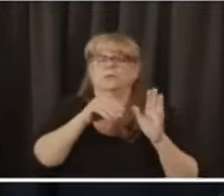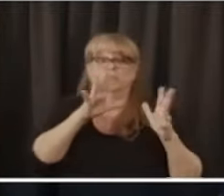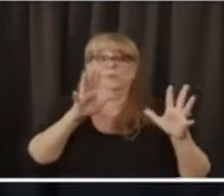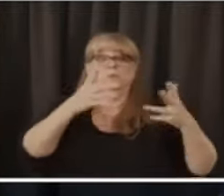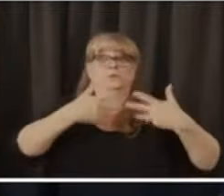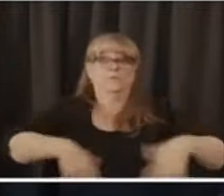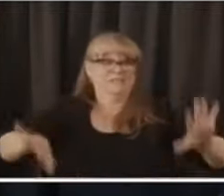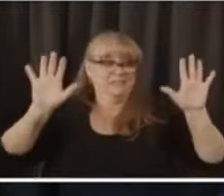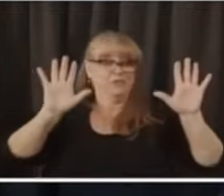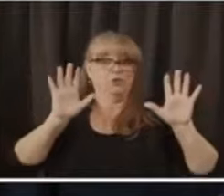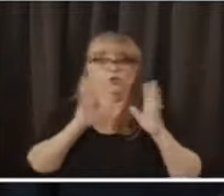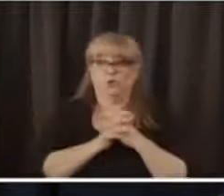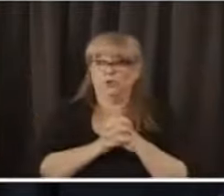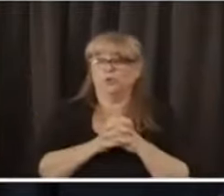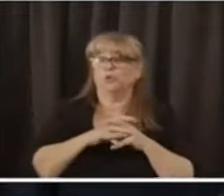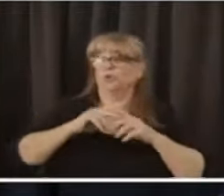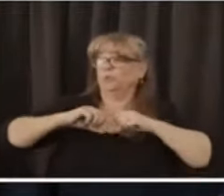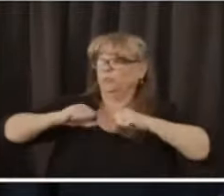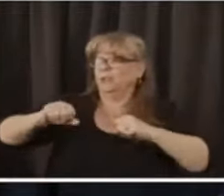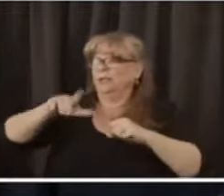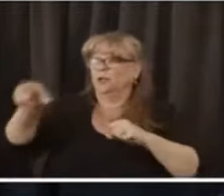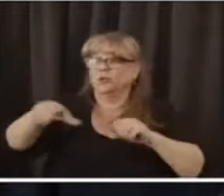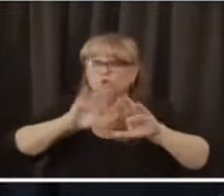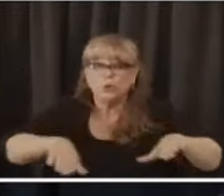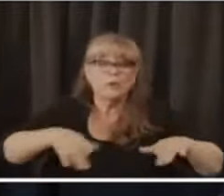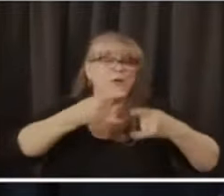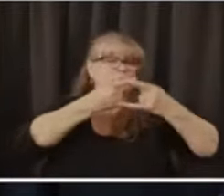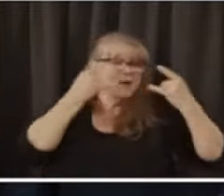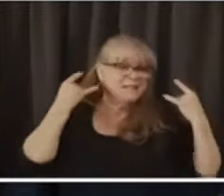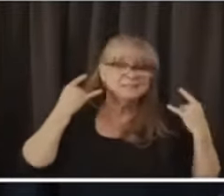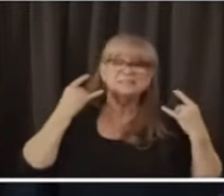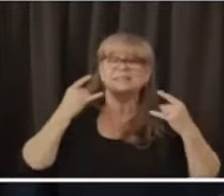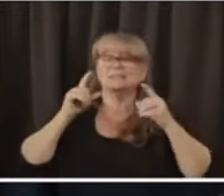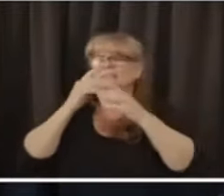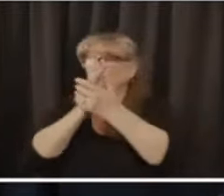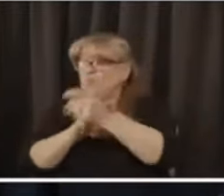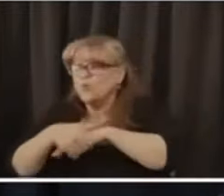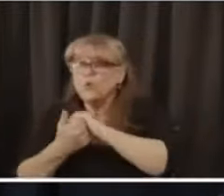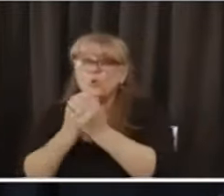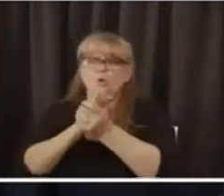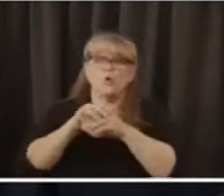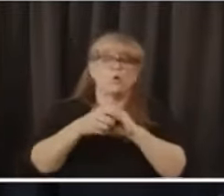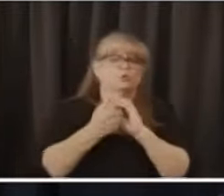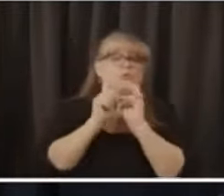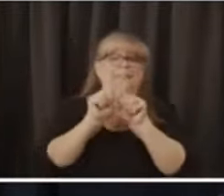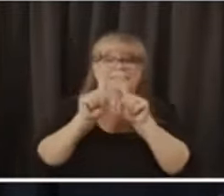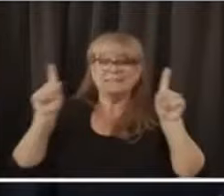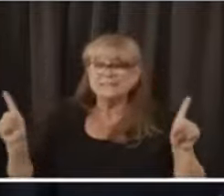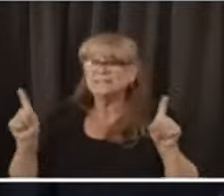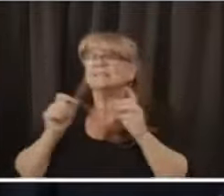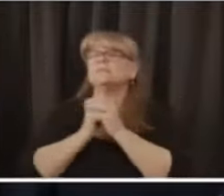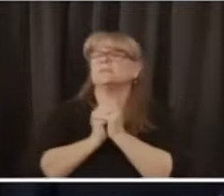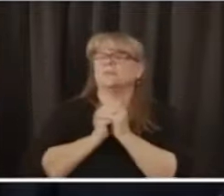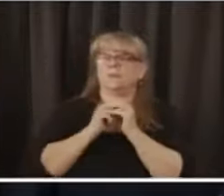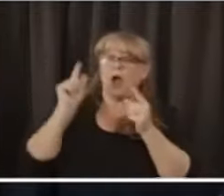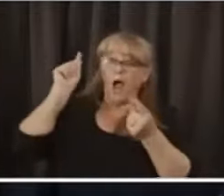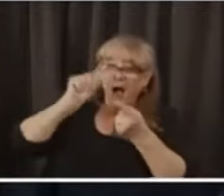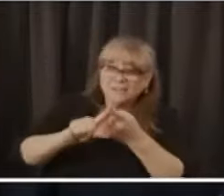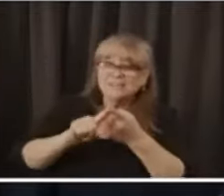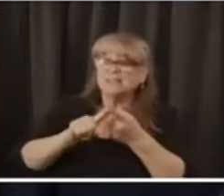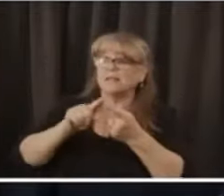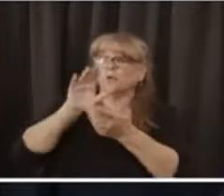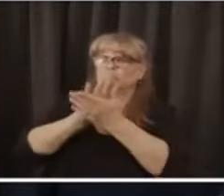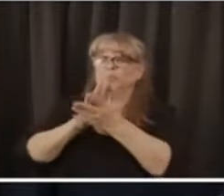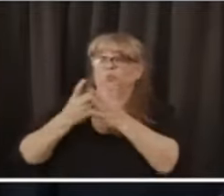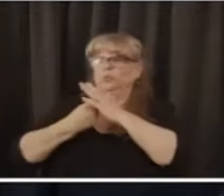of precautions they've been taking to avoid major outbreaks, and the mask wearing, and of course the testing that has